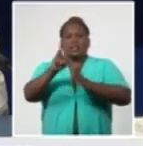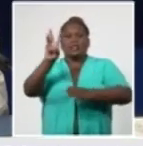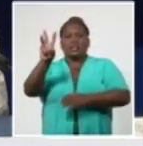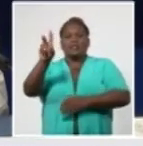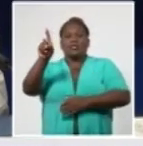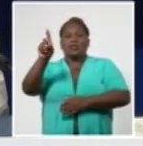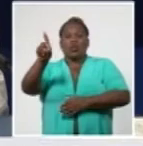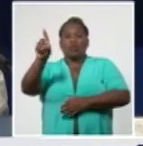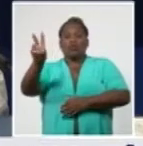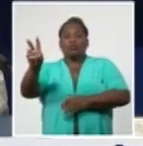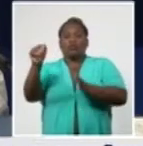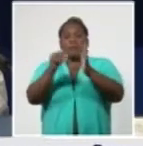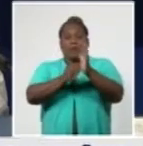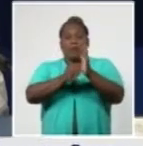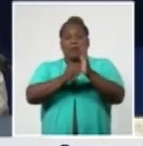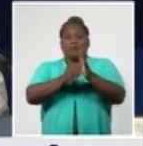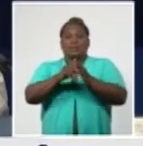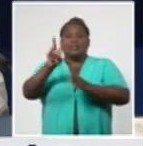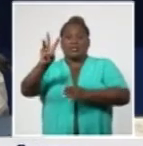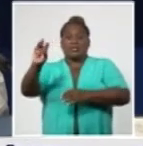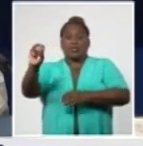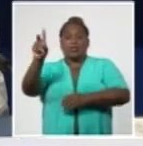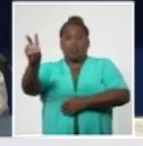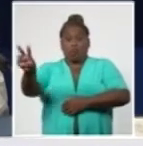2,312,302 cases and